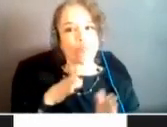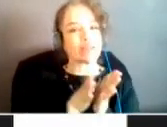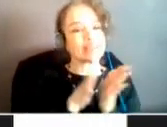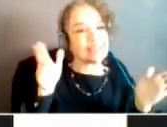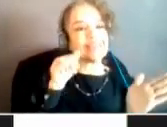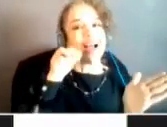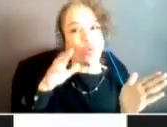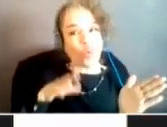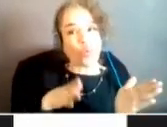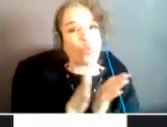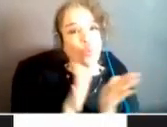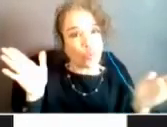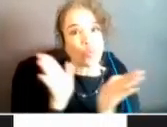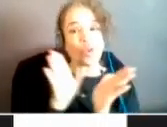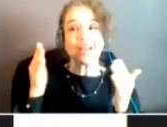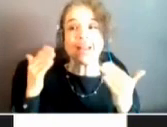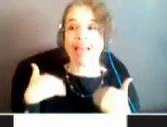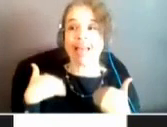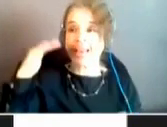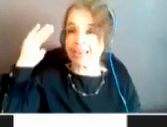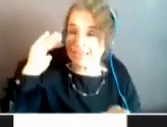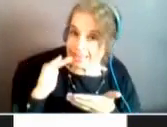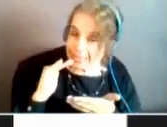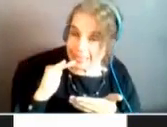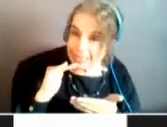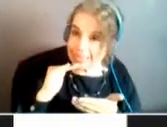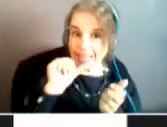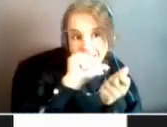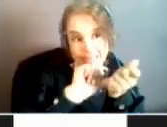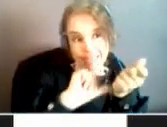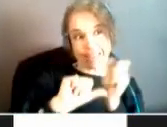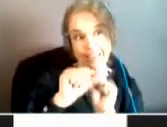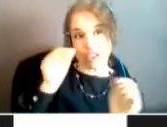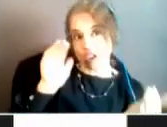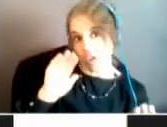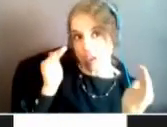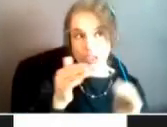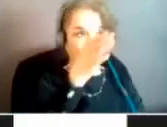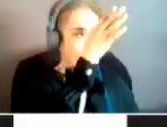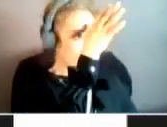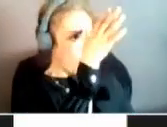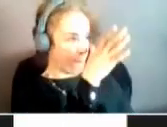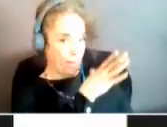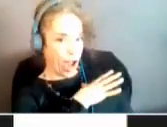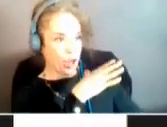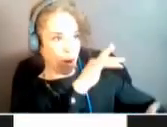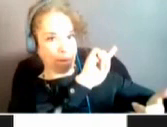because women in general have the least highest rates of suicide compared to their male counterparts.